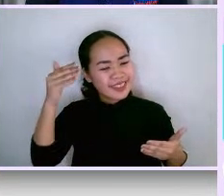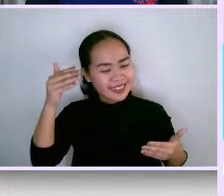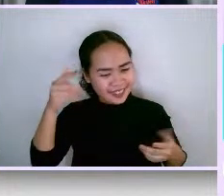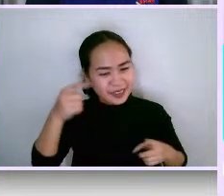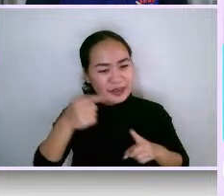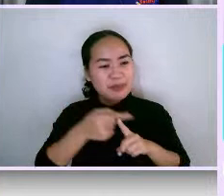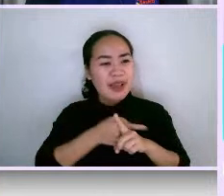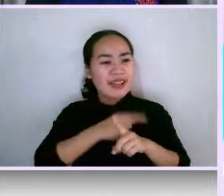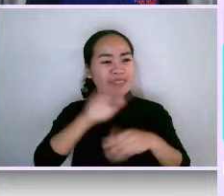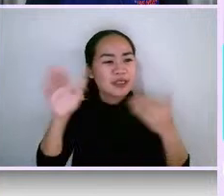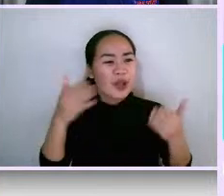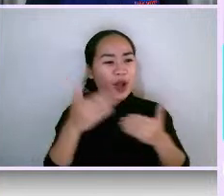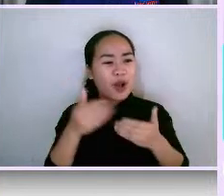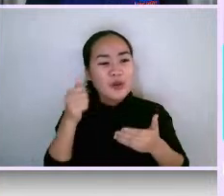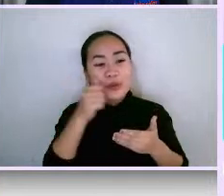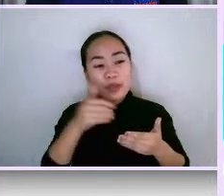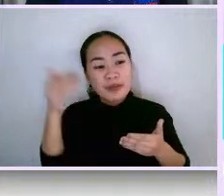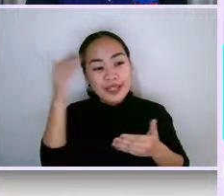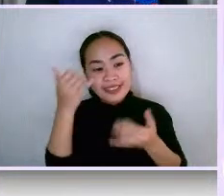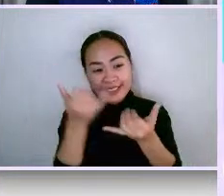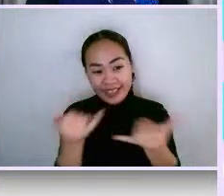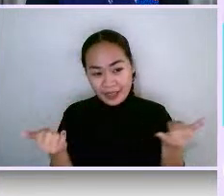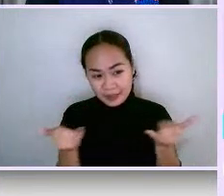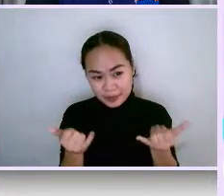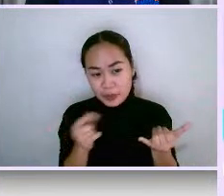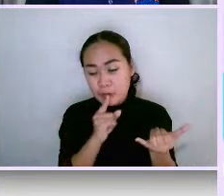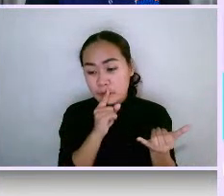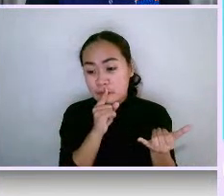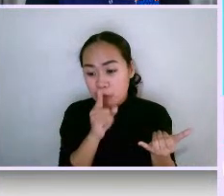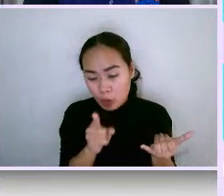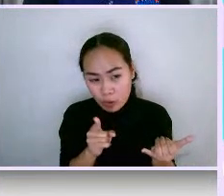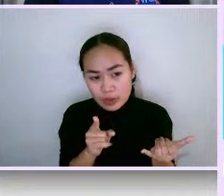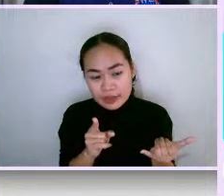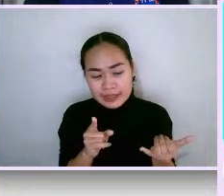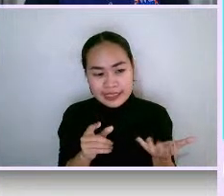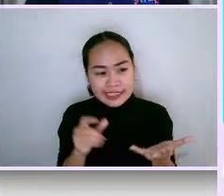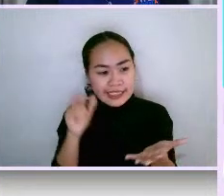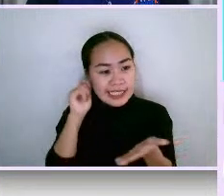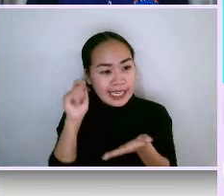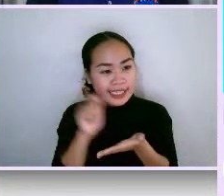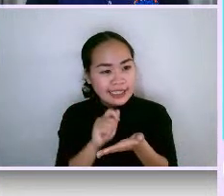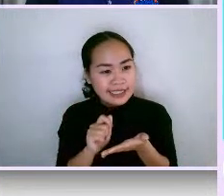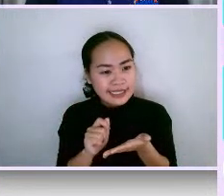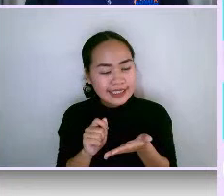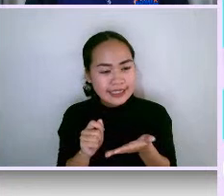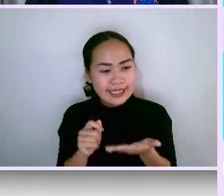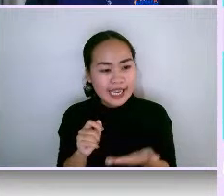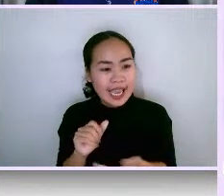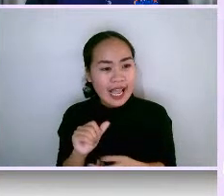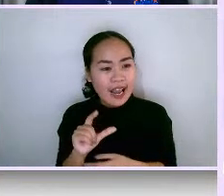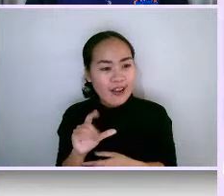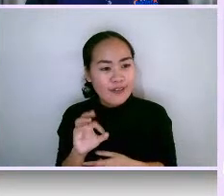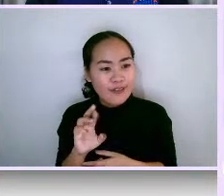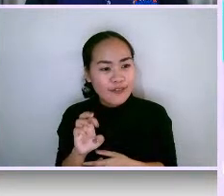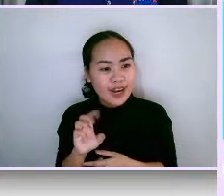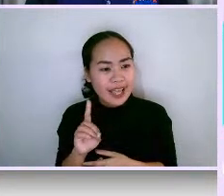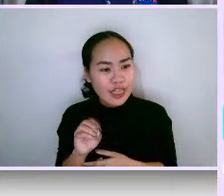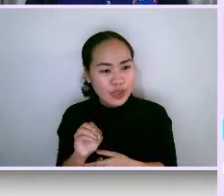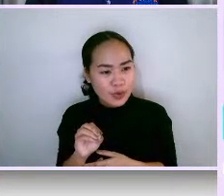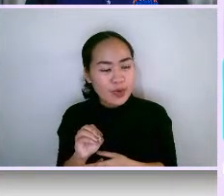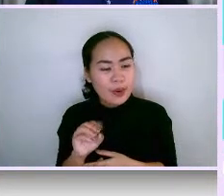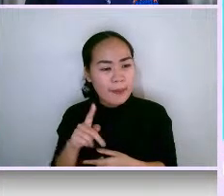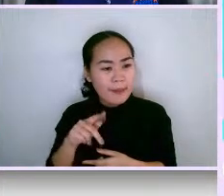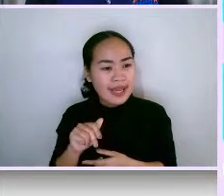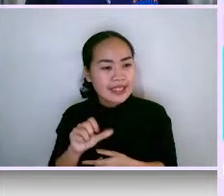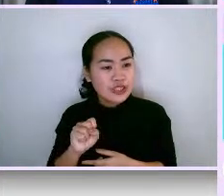this online meeting. Ipinapaabot po ng aming kalihim si Secretary Alfredo E. Pascual ang kanyang pagbati